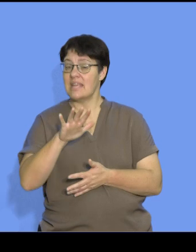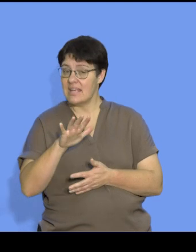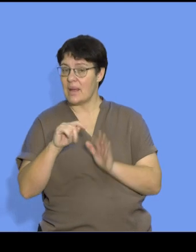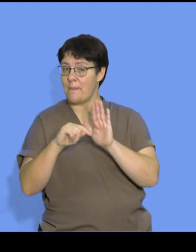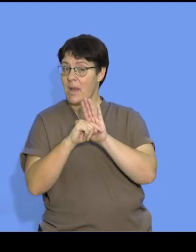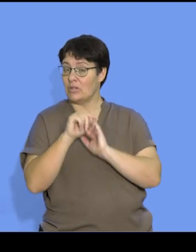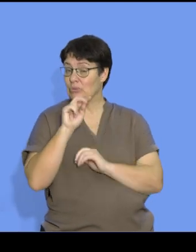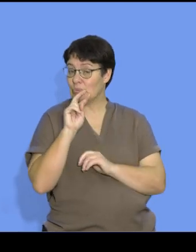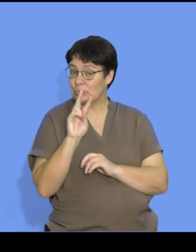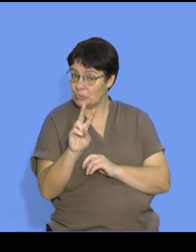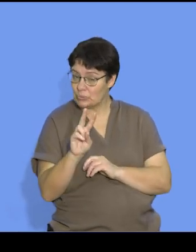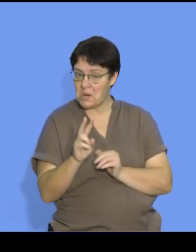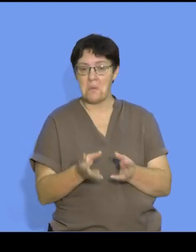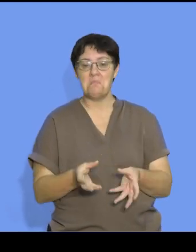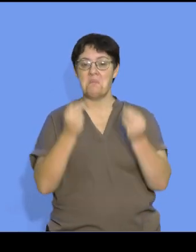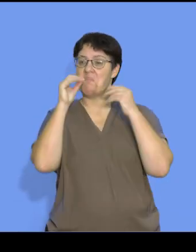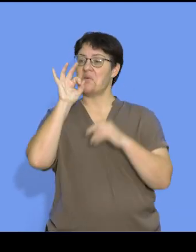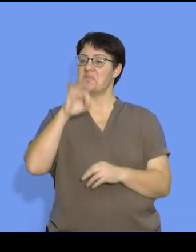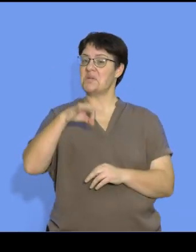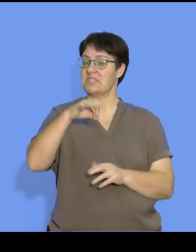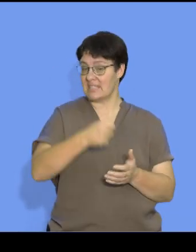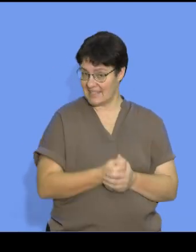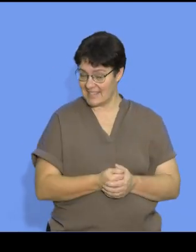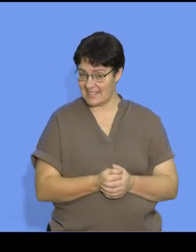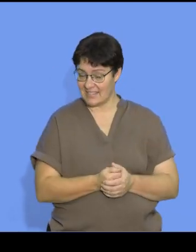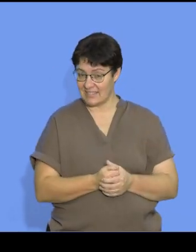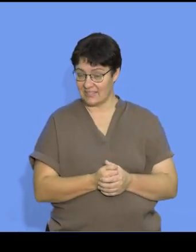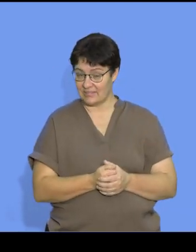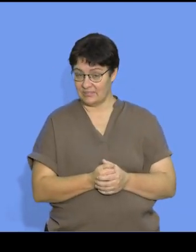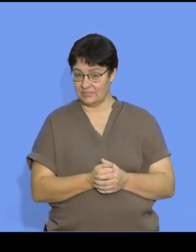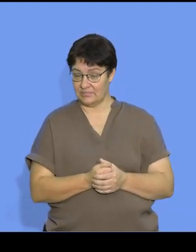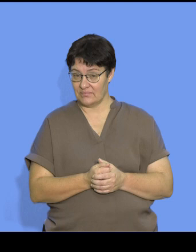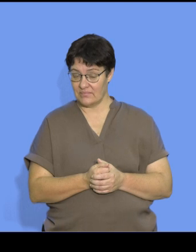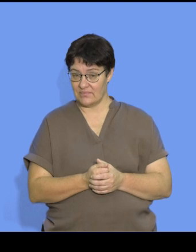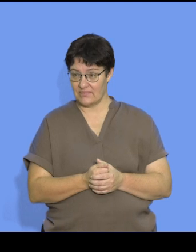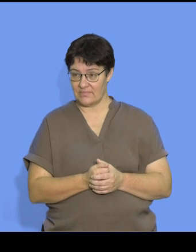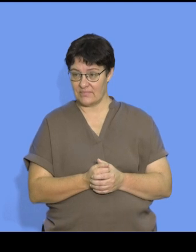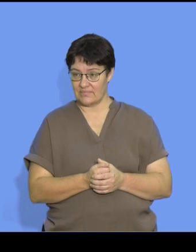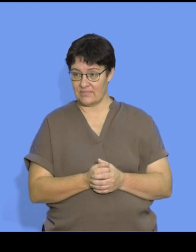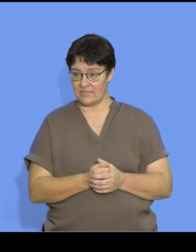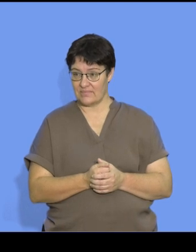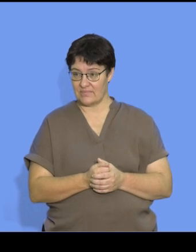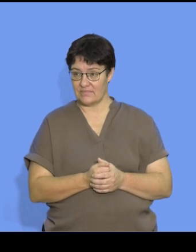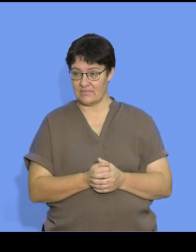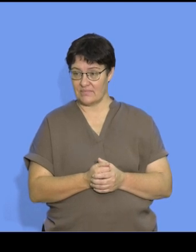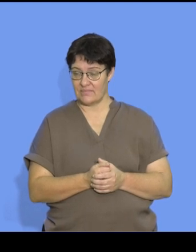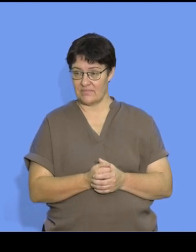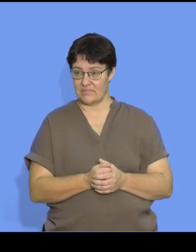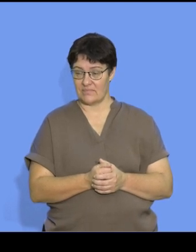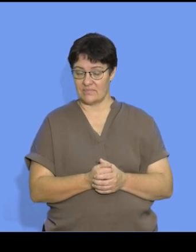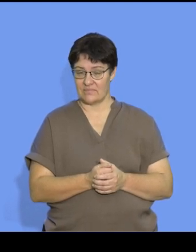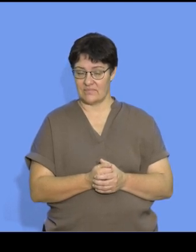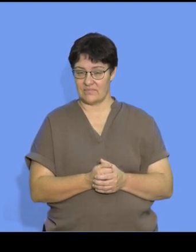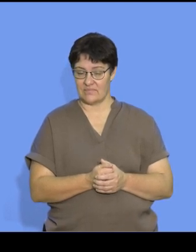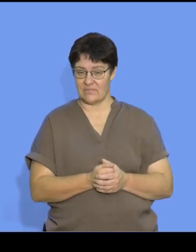the actual term with the third multiple of 5, I can see that I subtract 2 to get